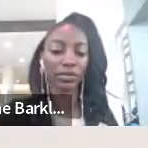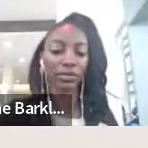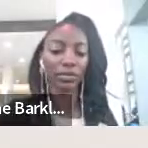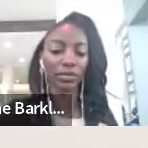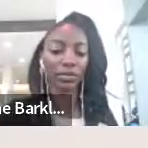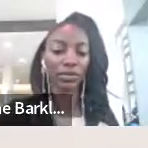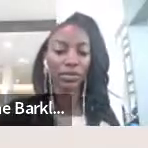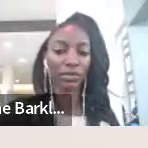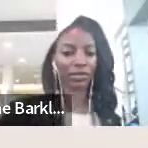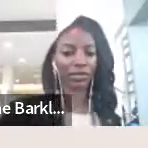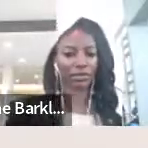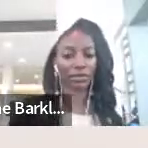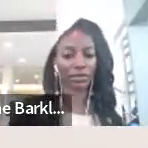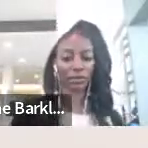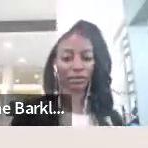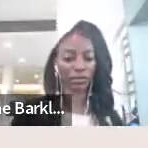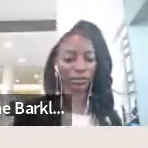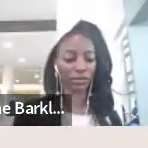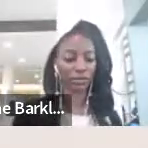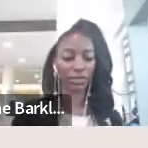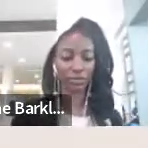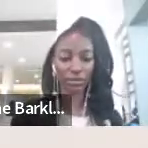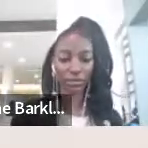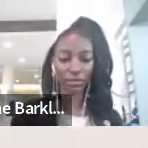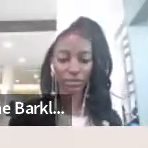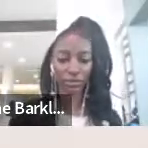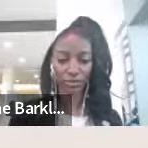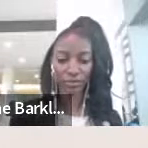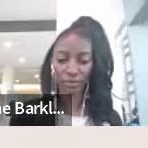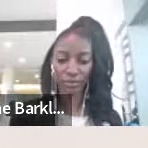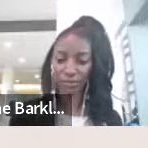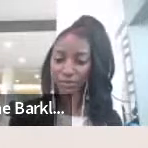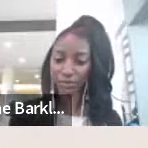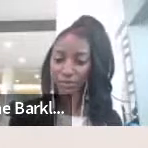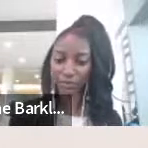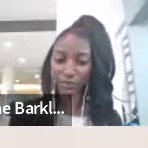and dumping are a big cause of marine debris. Sometimes the